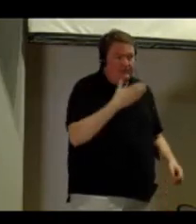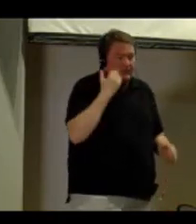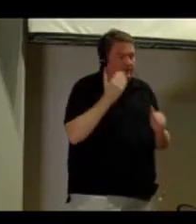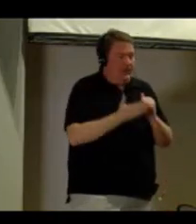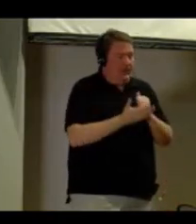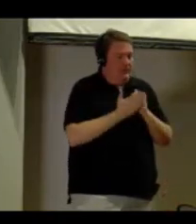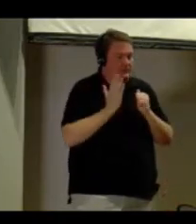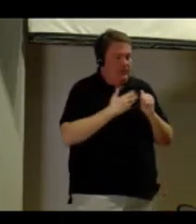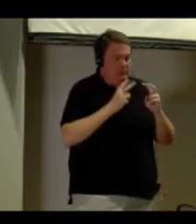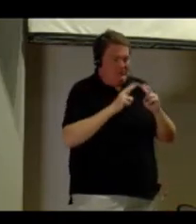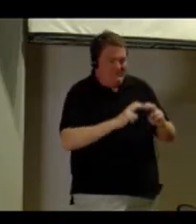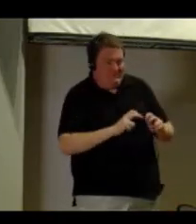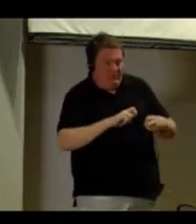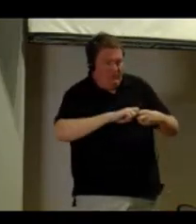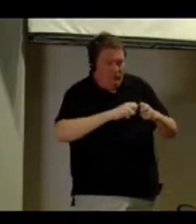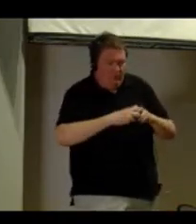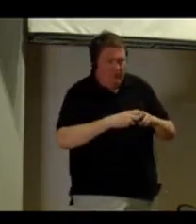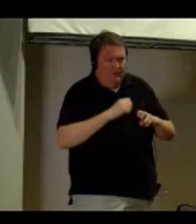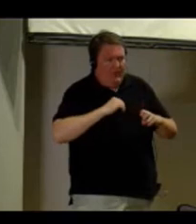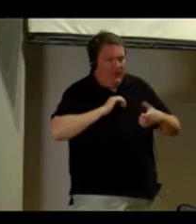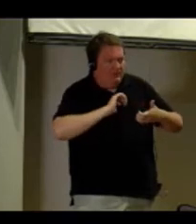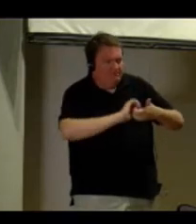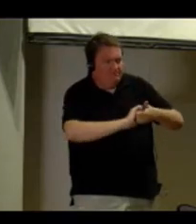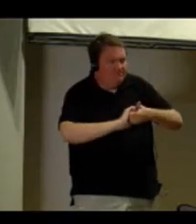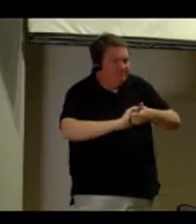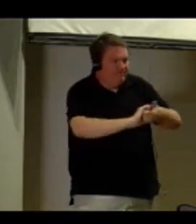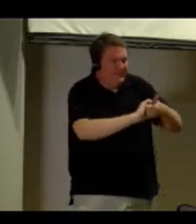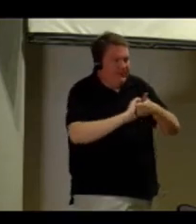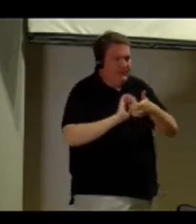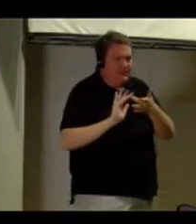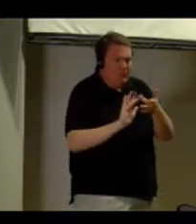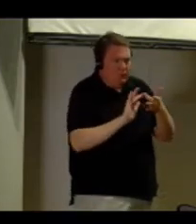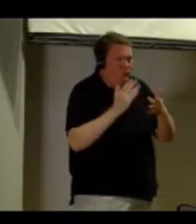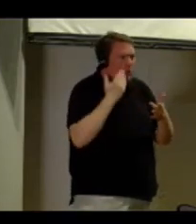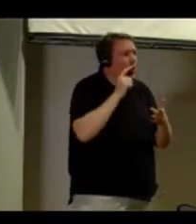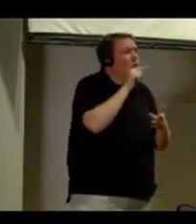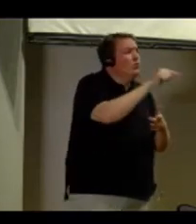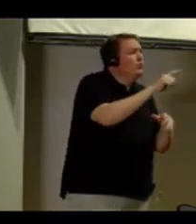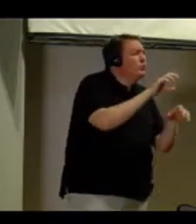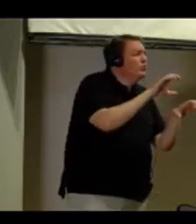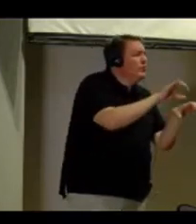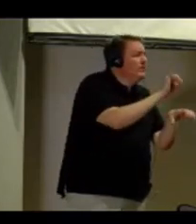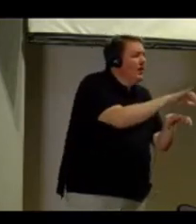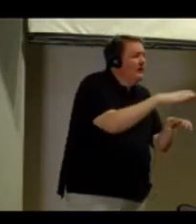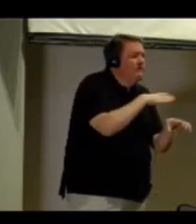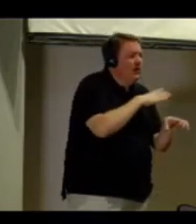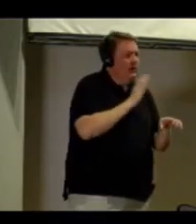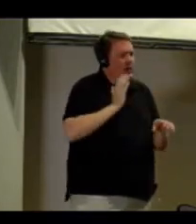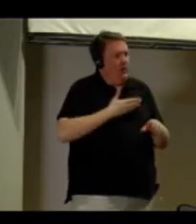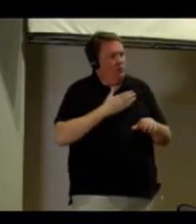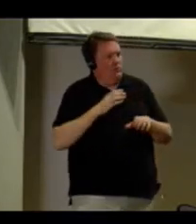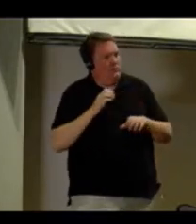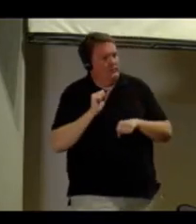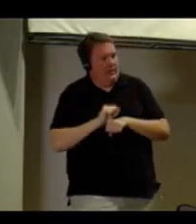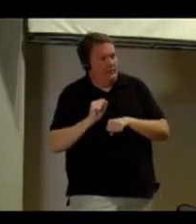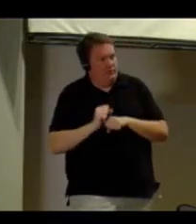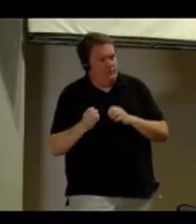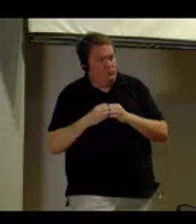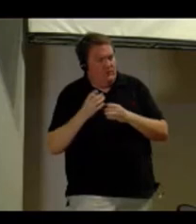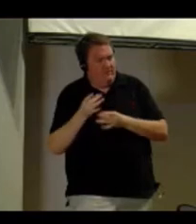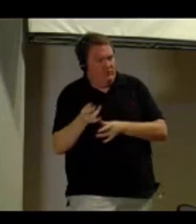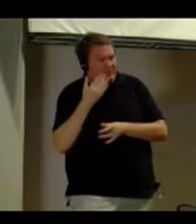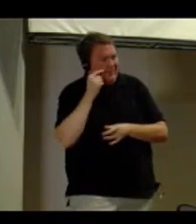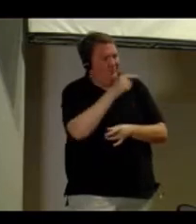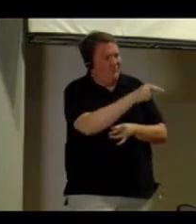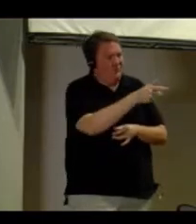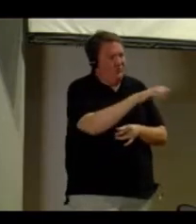us. It's such a tight collaborative network. You can figure out who's doing what. Therefore, it makes our task more efficient and